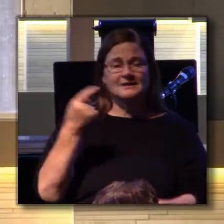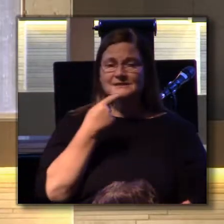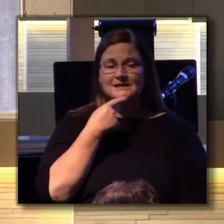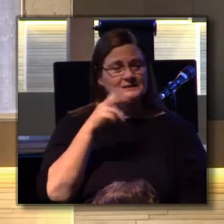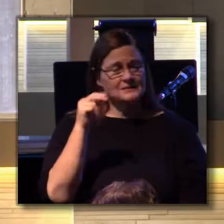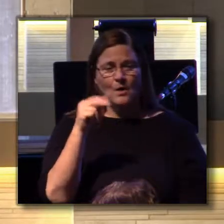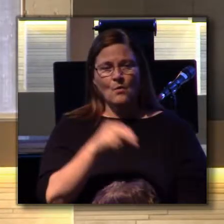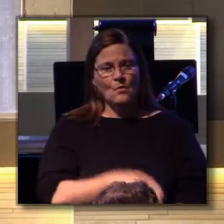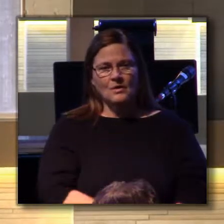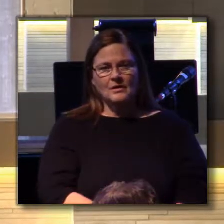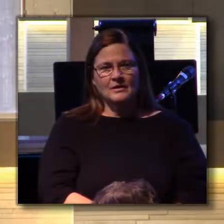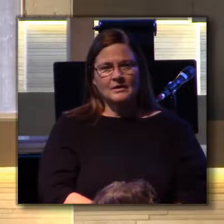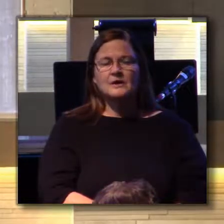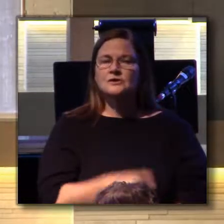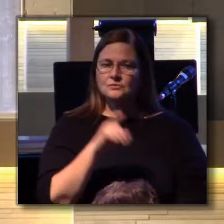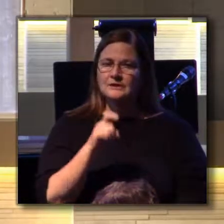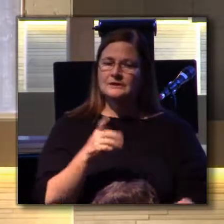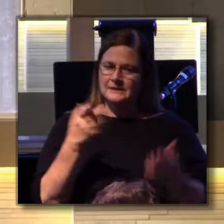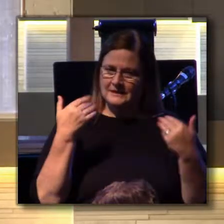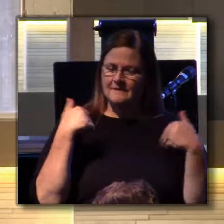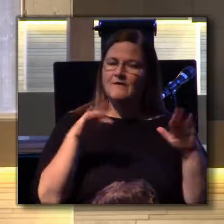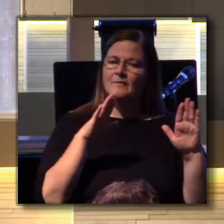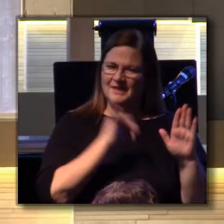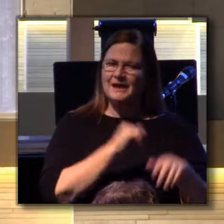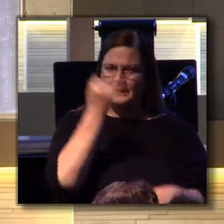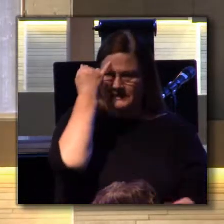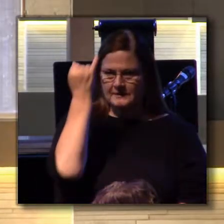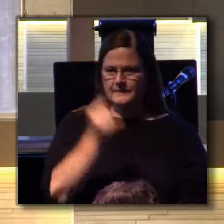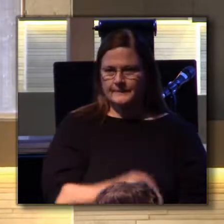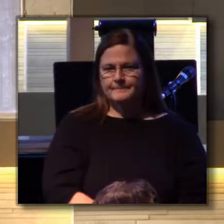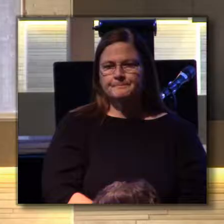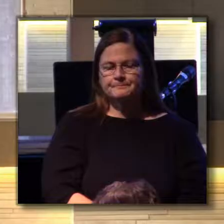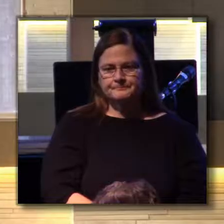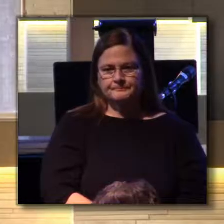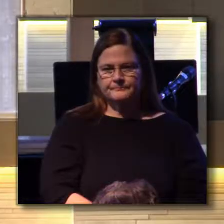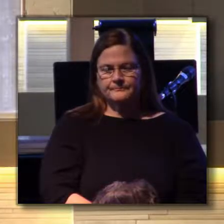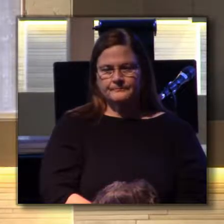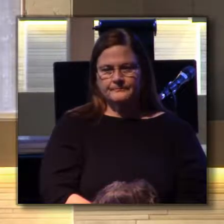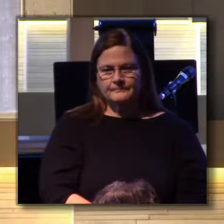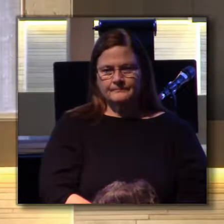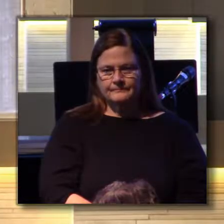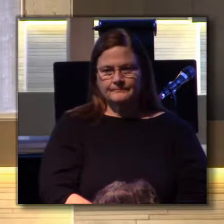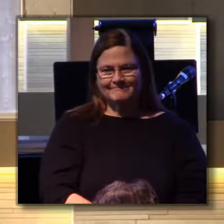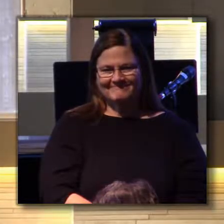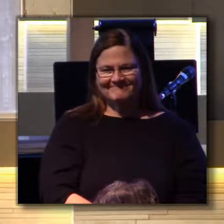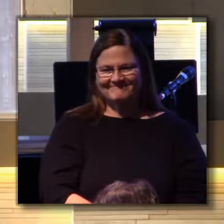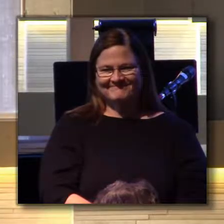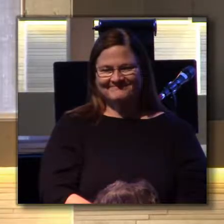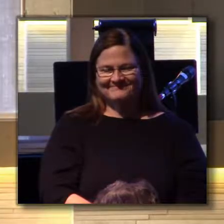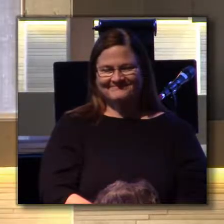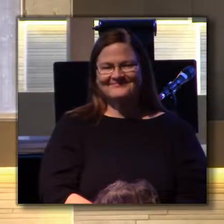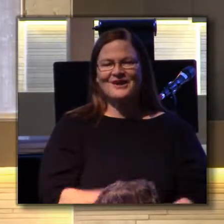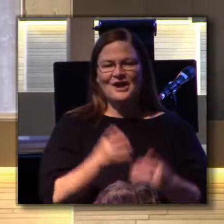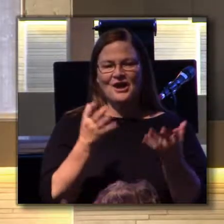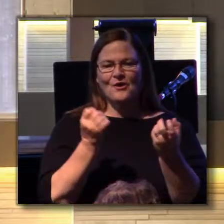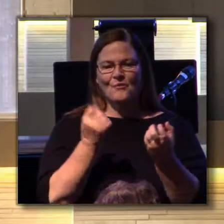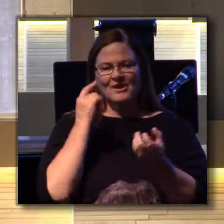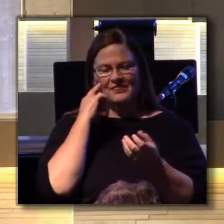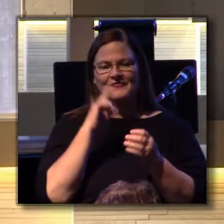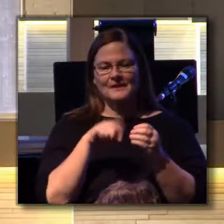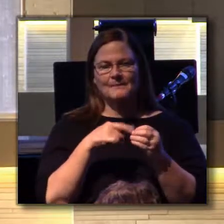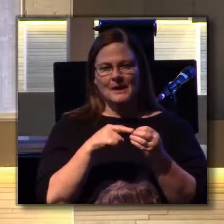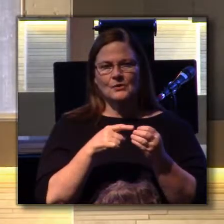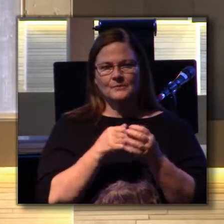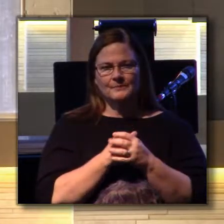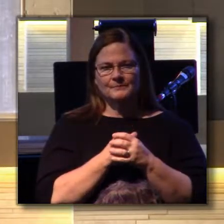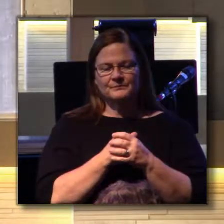to forsake that. And I just want us to stop and take just a few seconds to think about it.